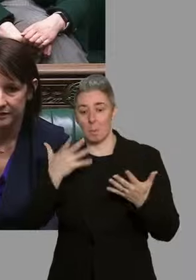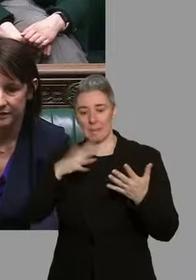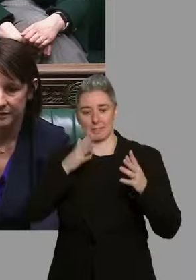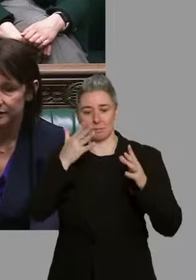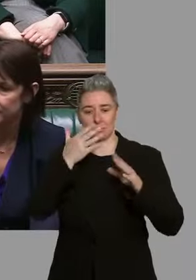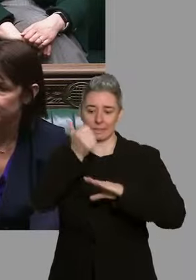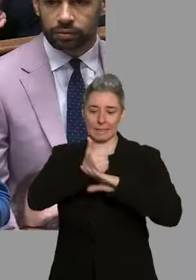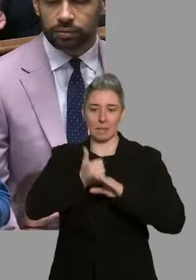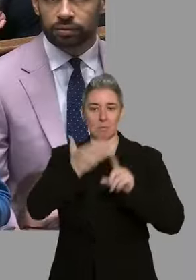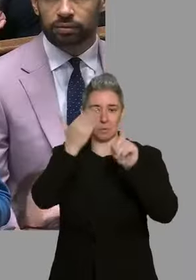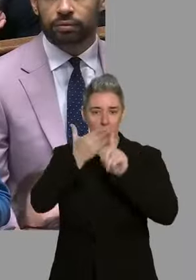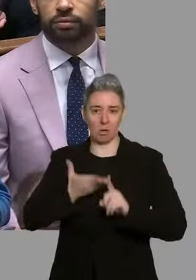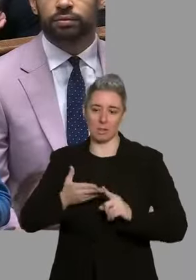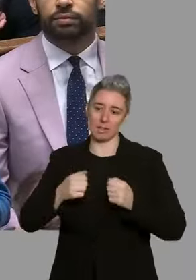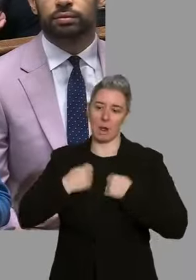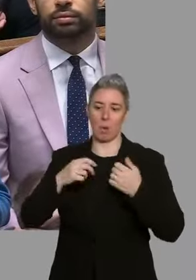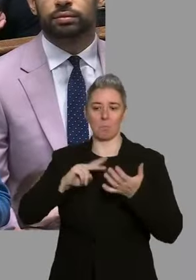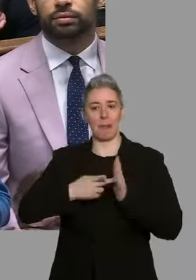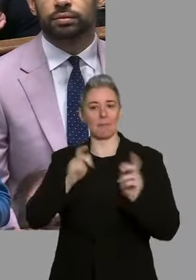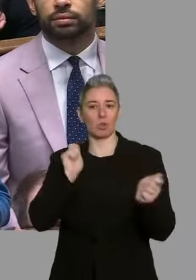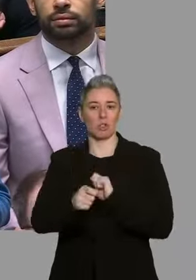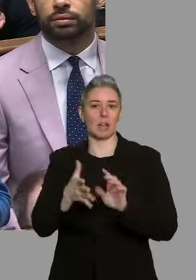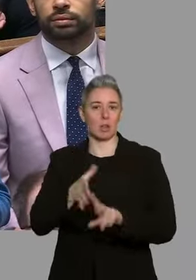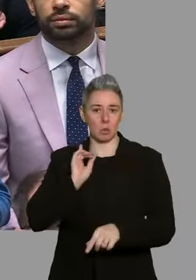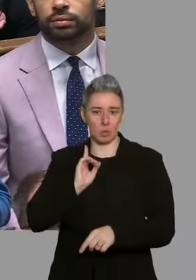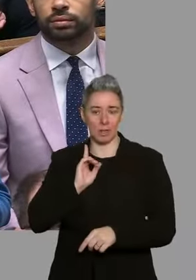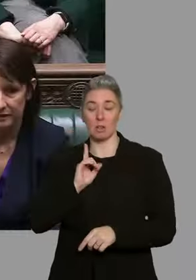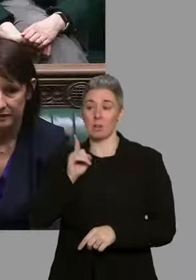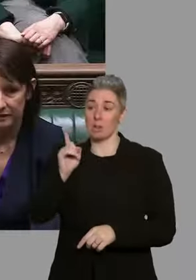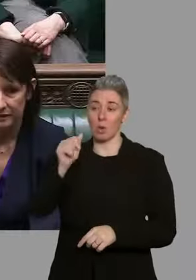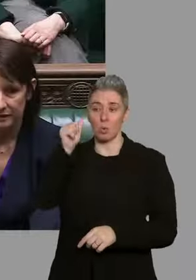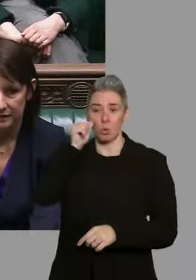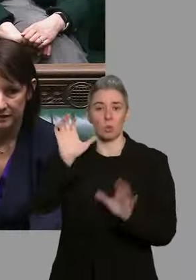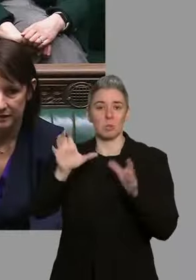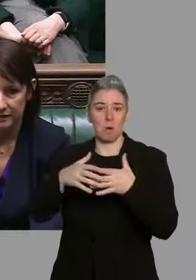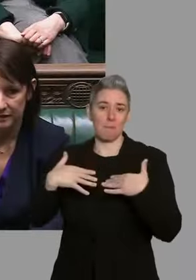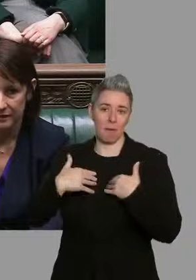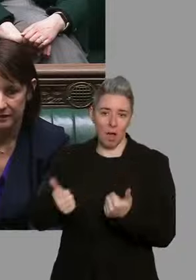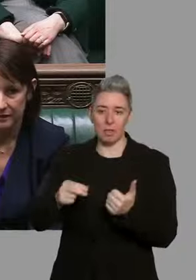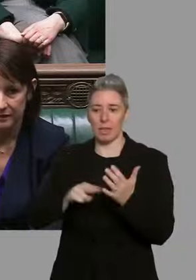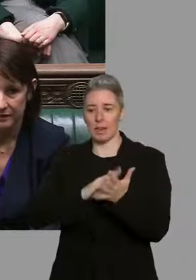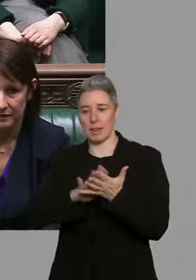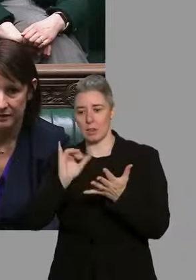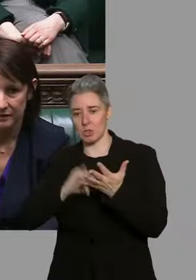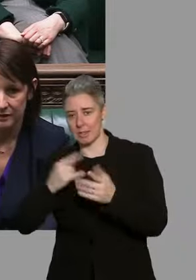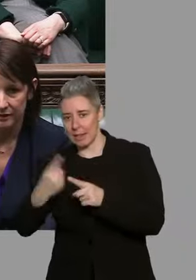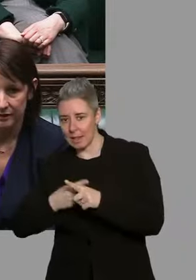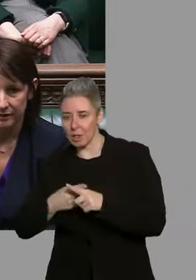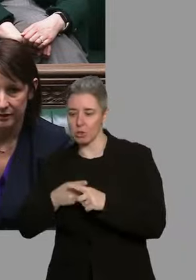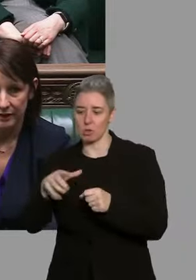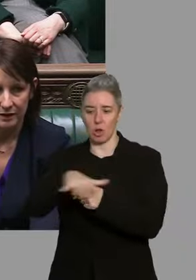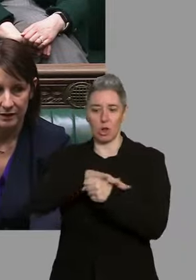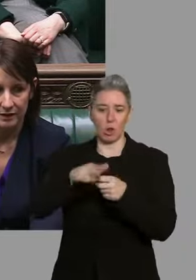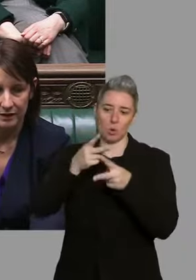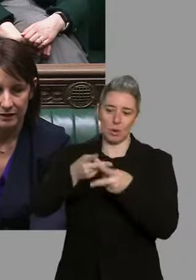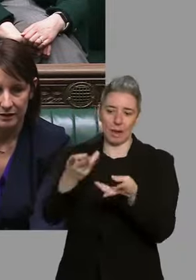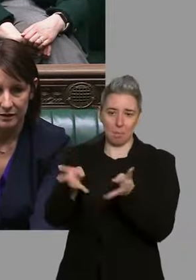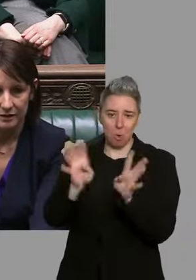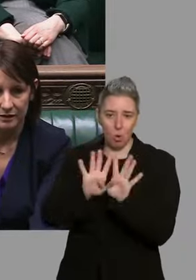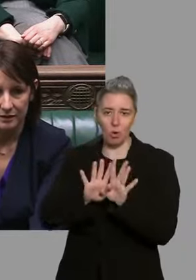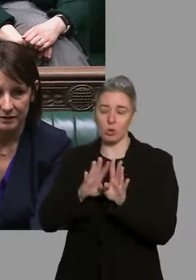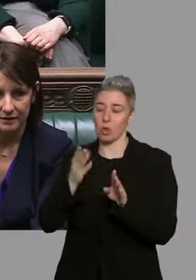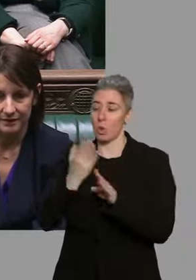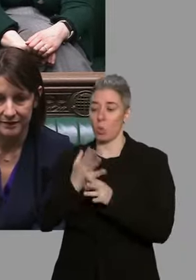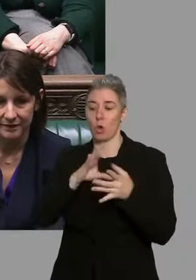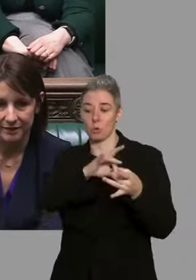the Department for Health, NHS England and the Local Care Board are working together to deliver for patients in her constituency. It is